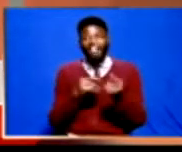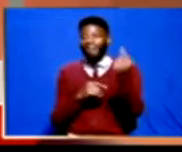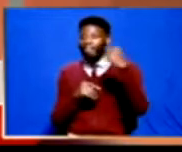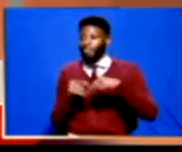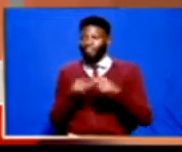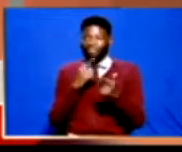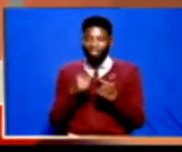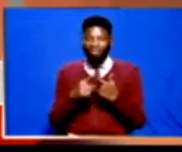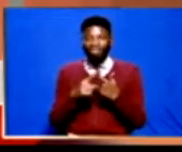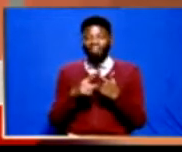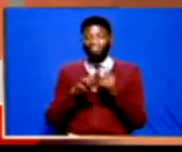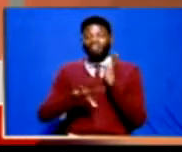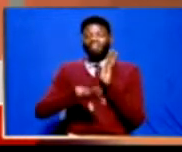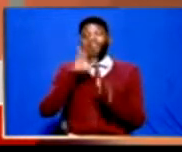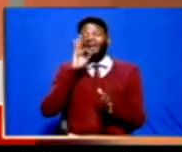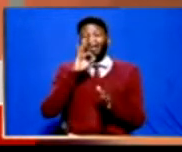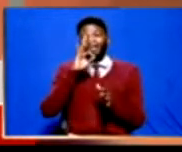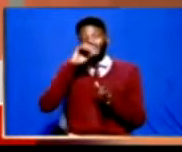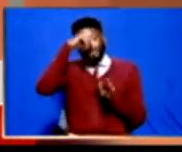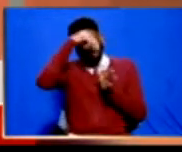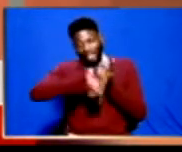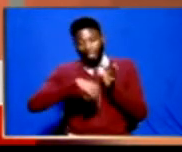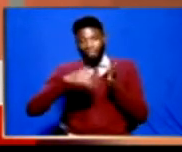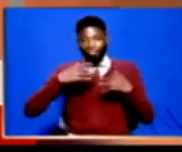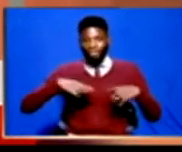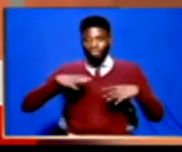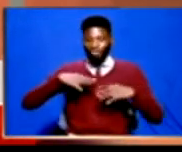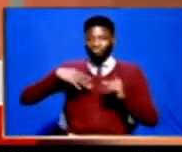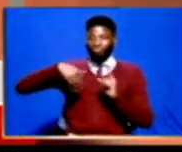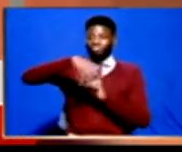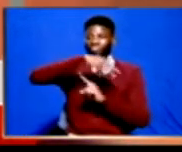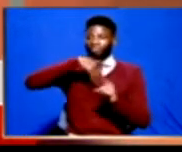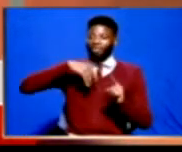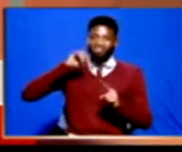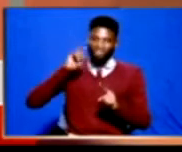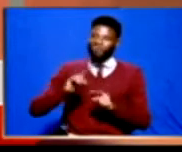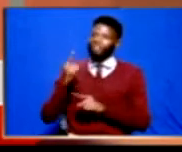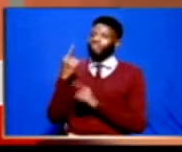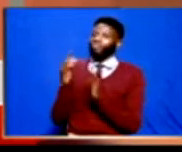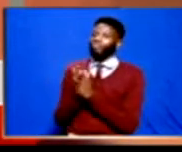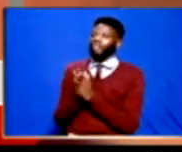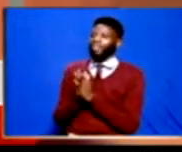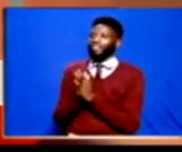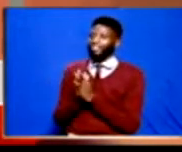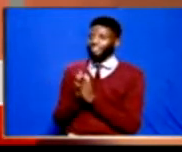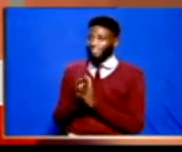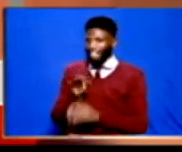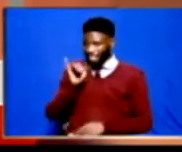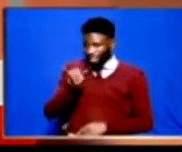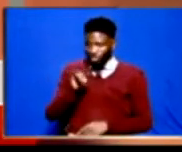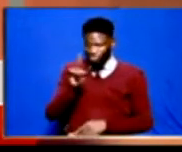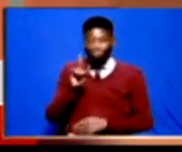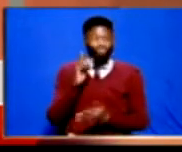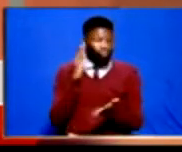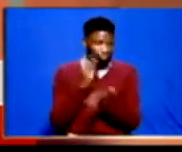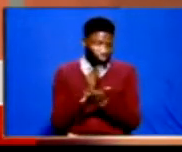underground, they'd have to deal with the people they found on the surface. And so this is one of the realistic